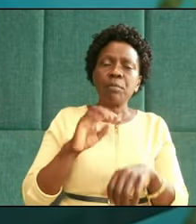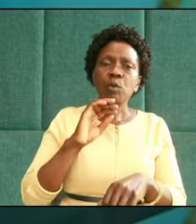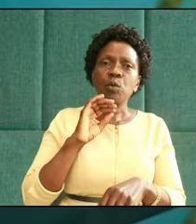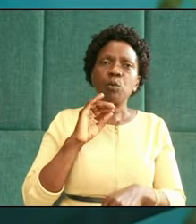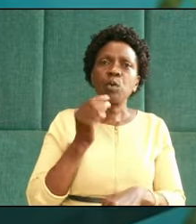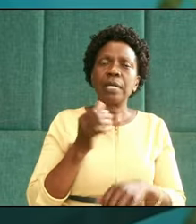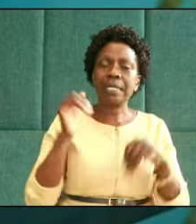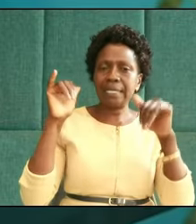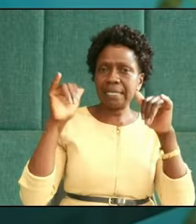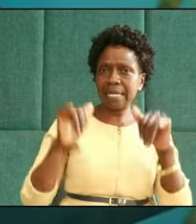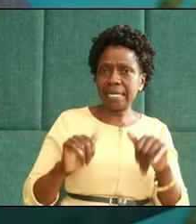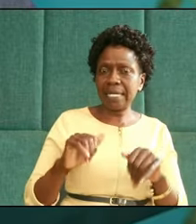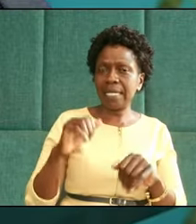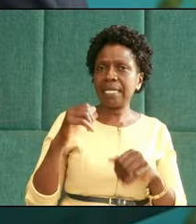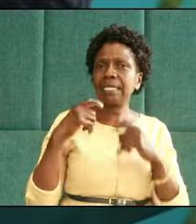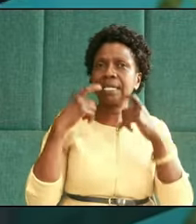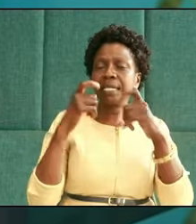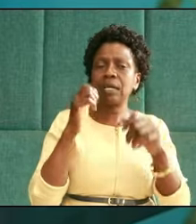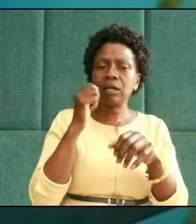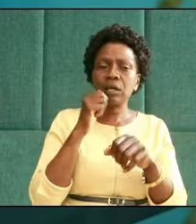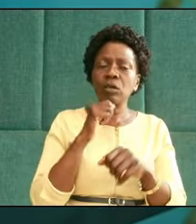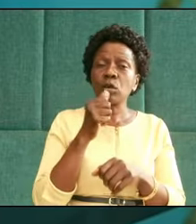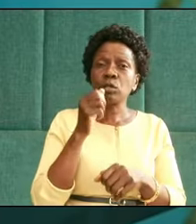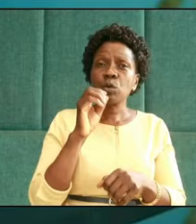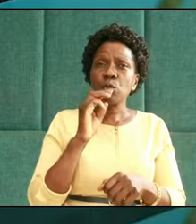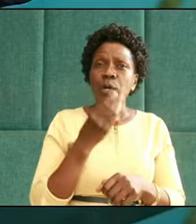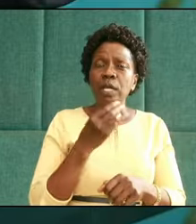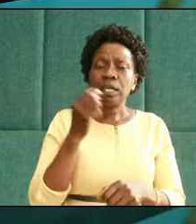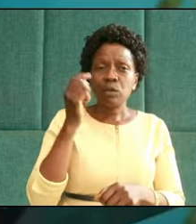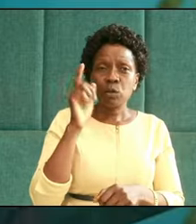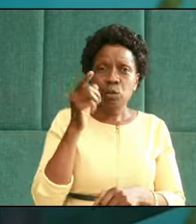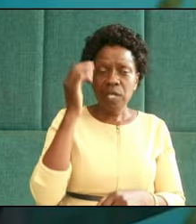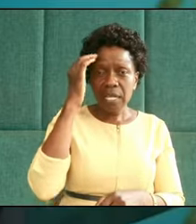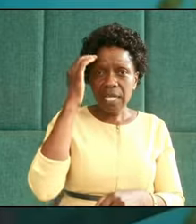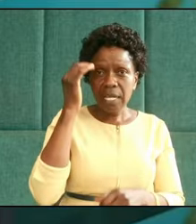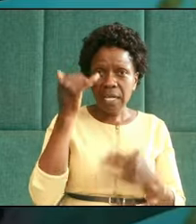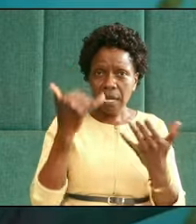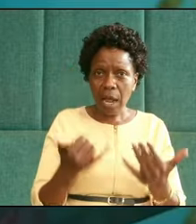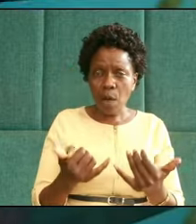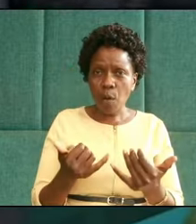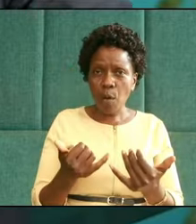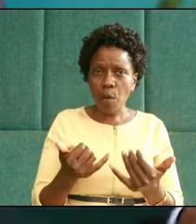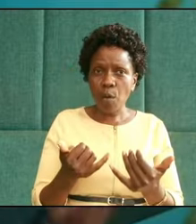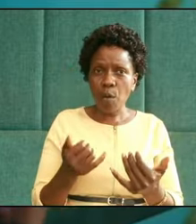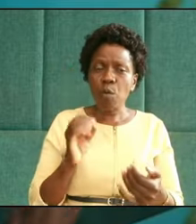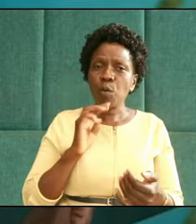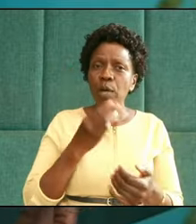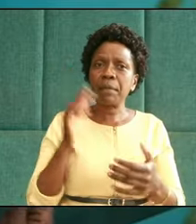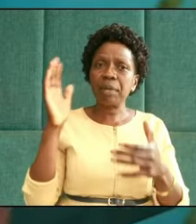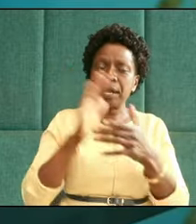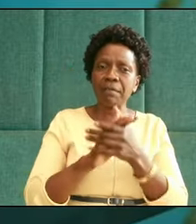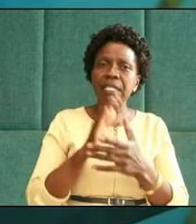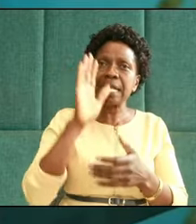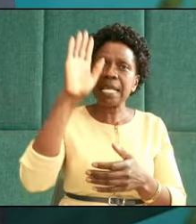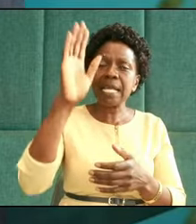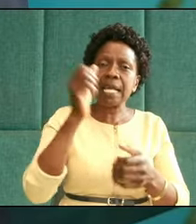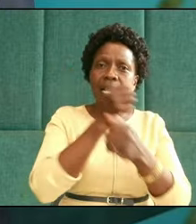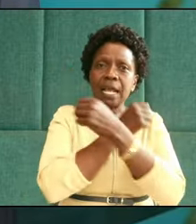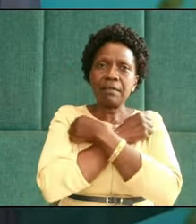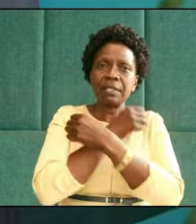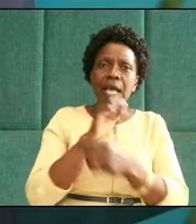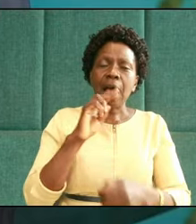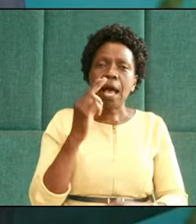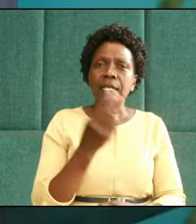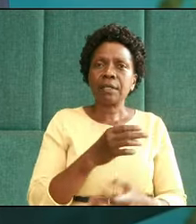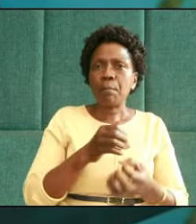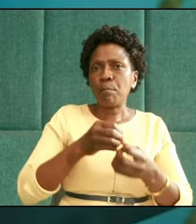sinners, don't you think that now we have accepted him, he will love us even more? That's what he's saying